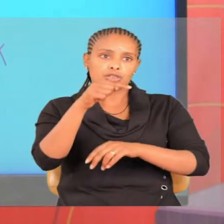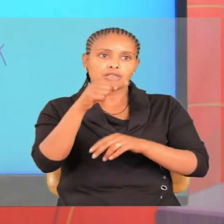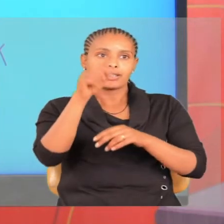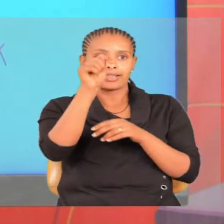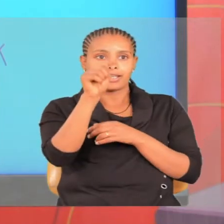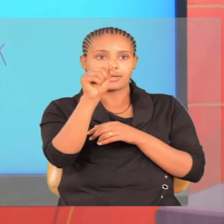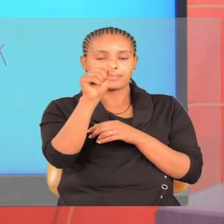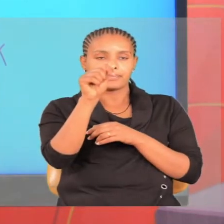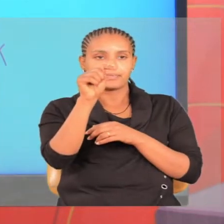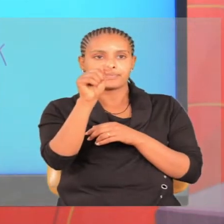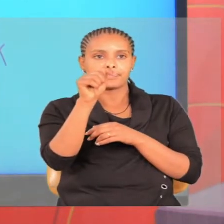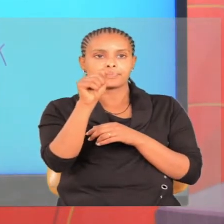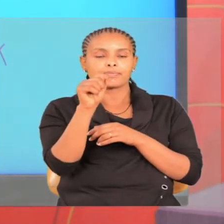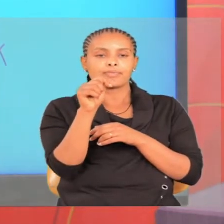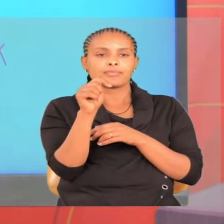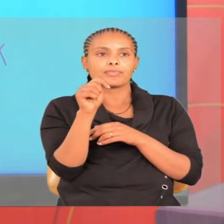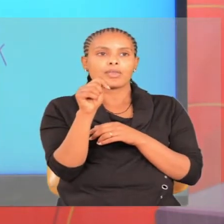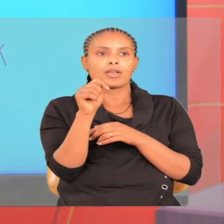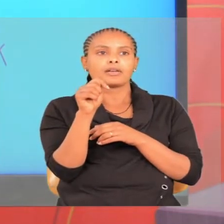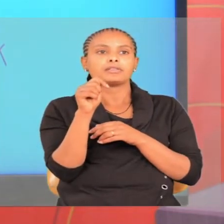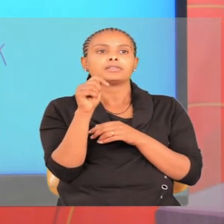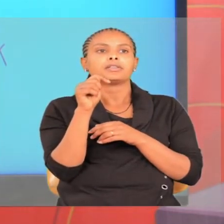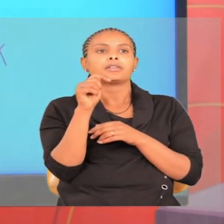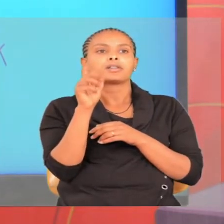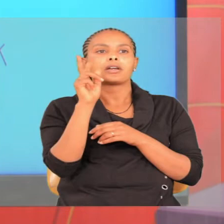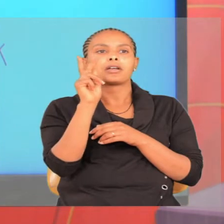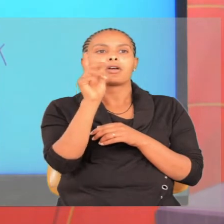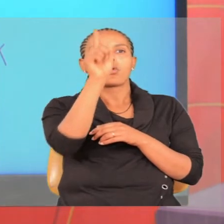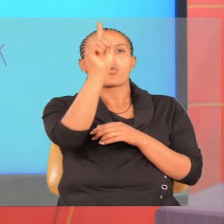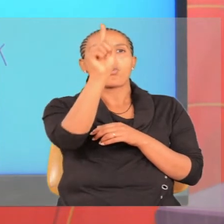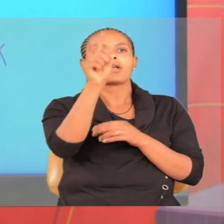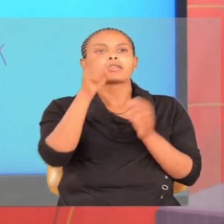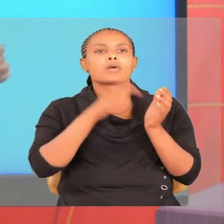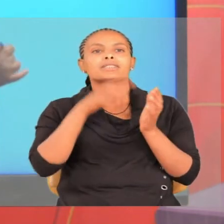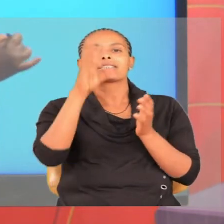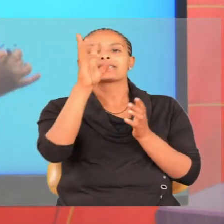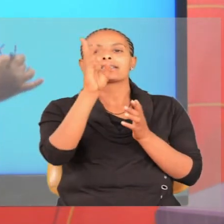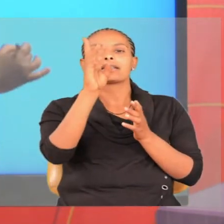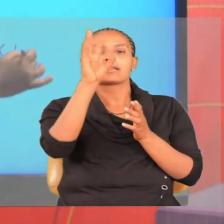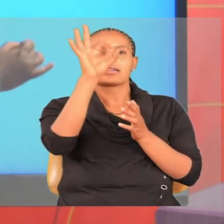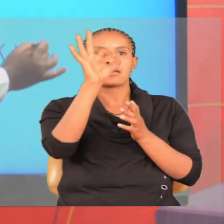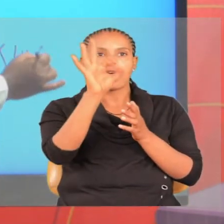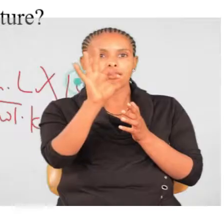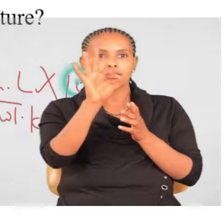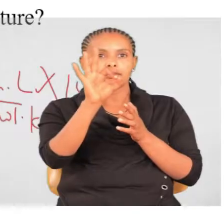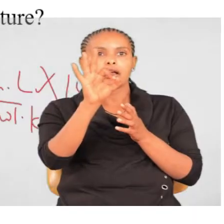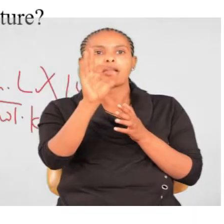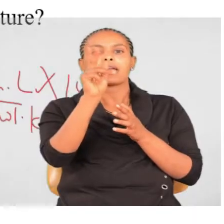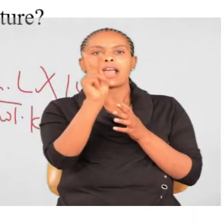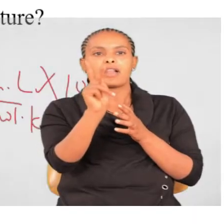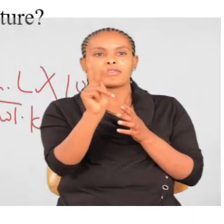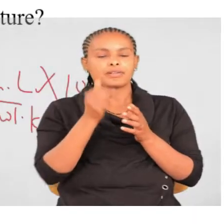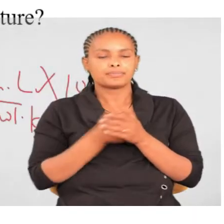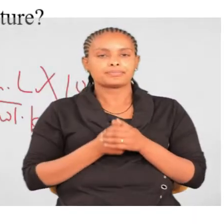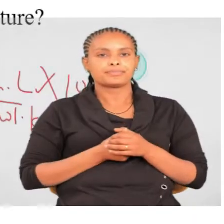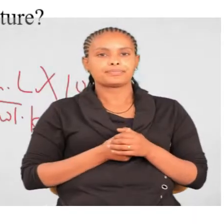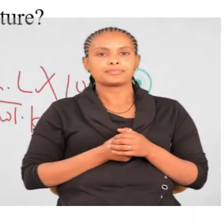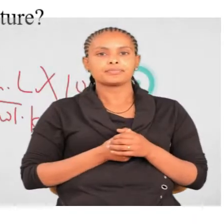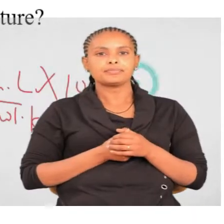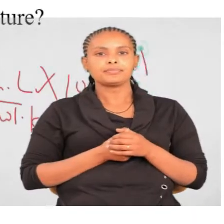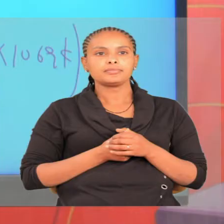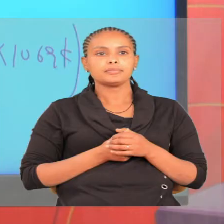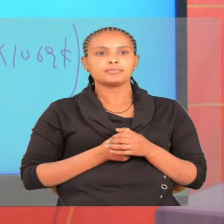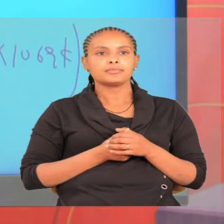T. Temperature T in Kelvin is 1069 Kelvin, 1069